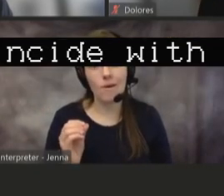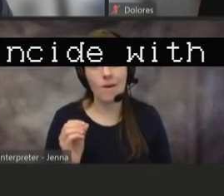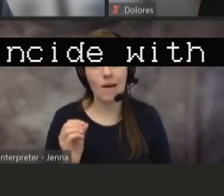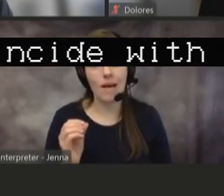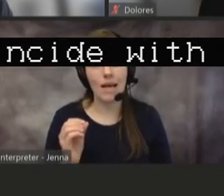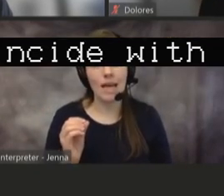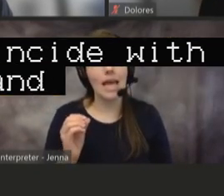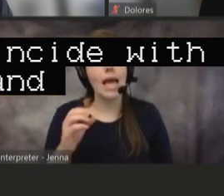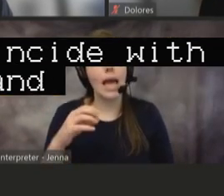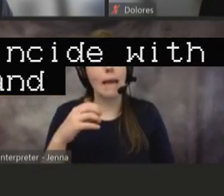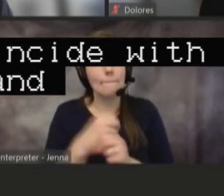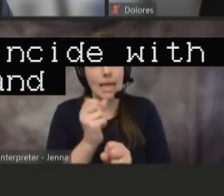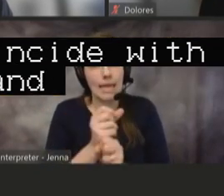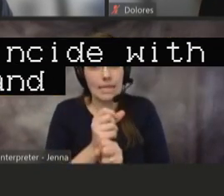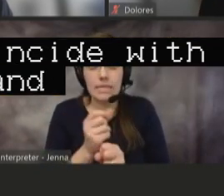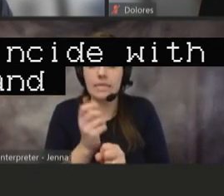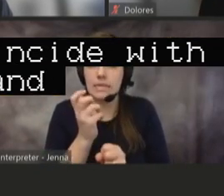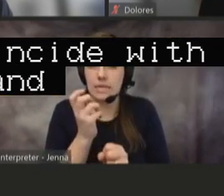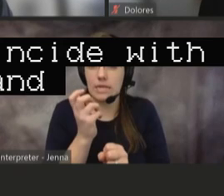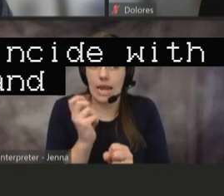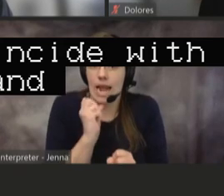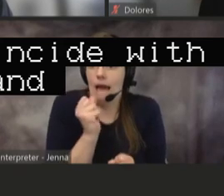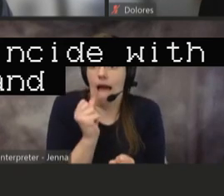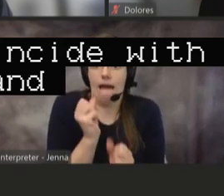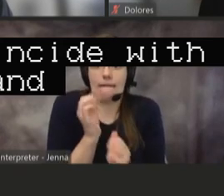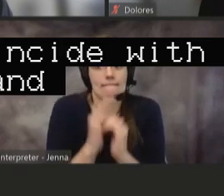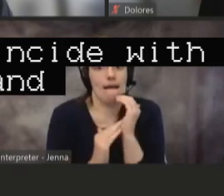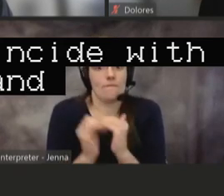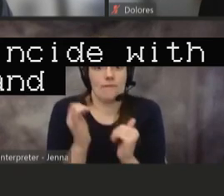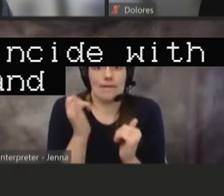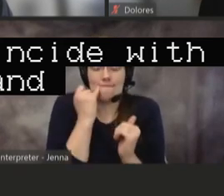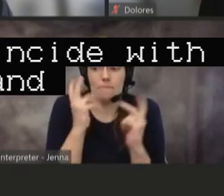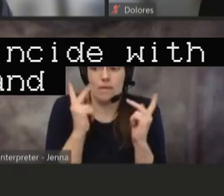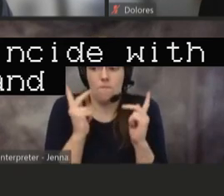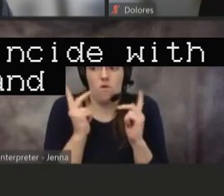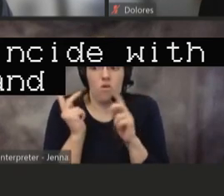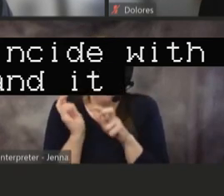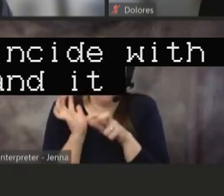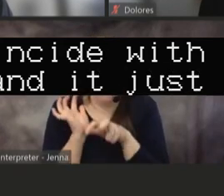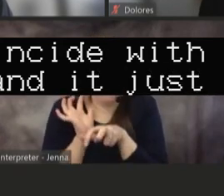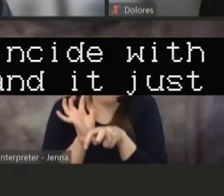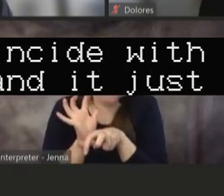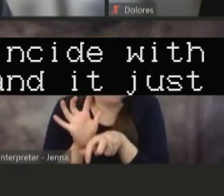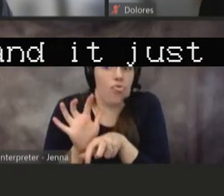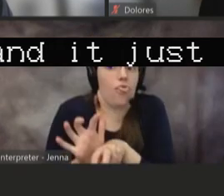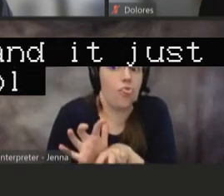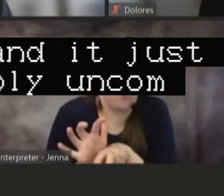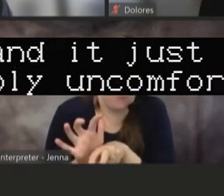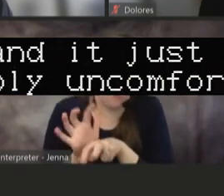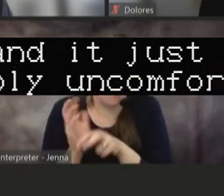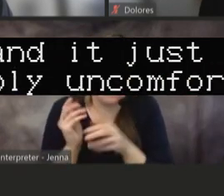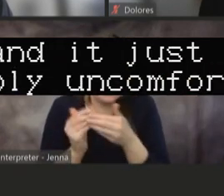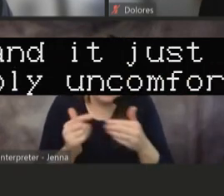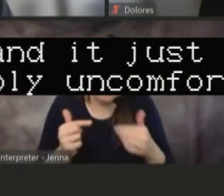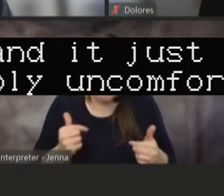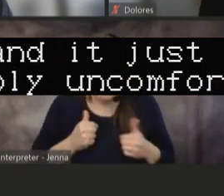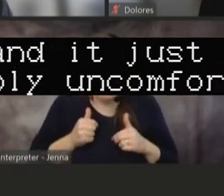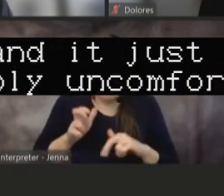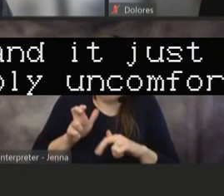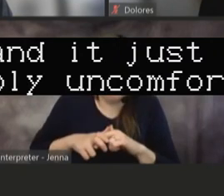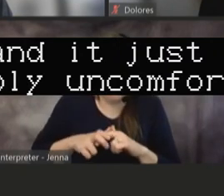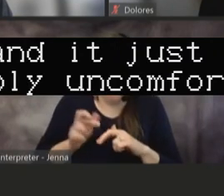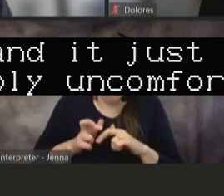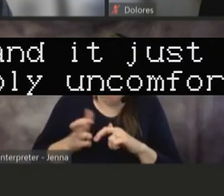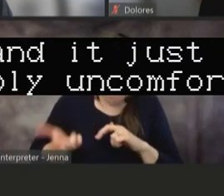it makes it incredibly uncomfortable when you've got people crowding over you or around you or on